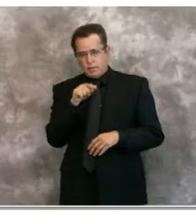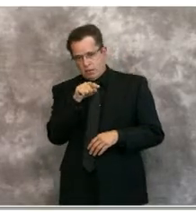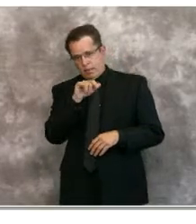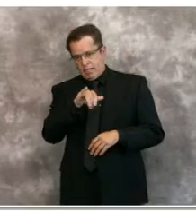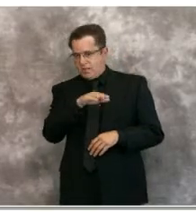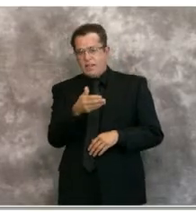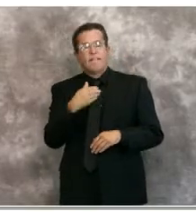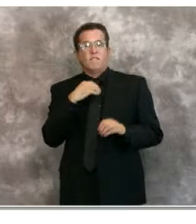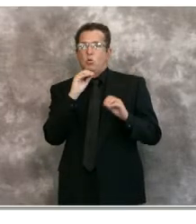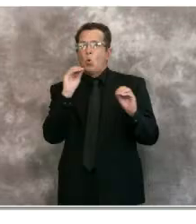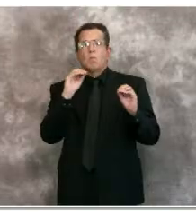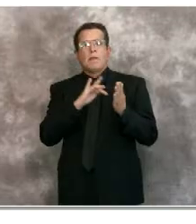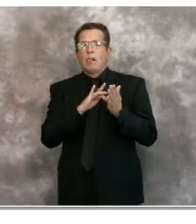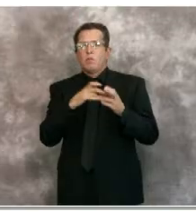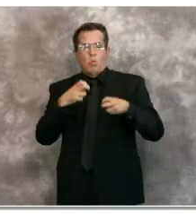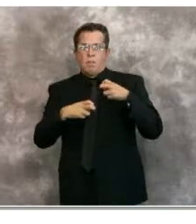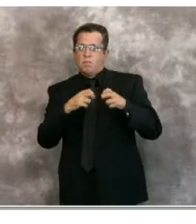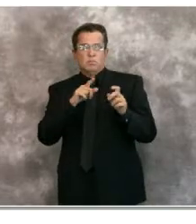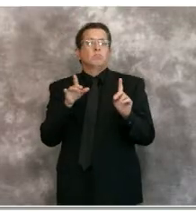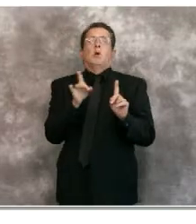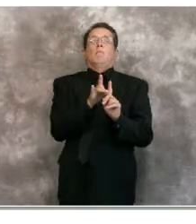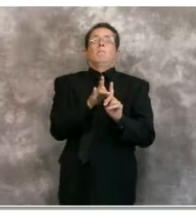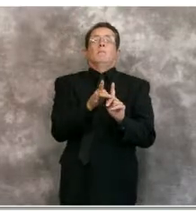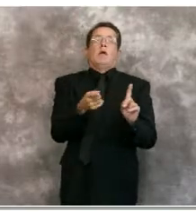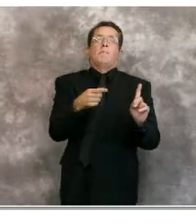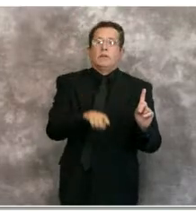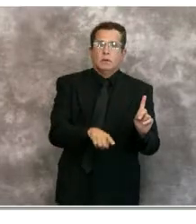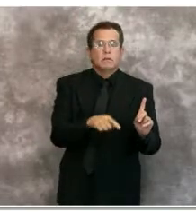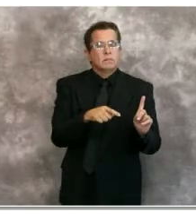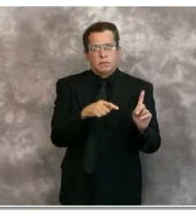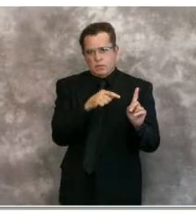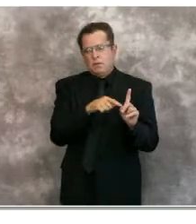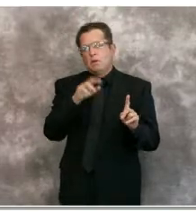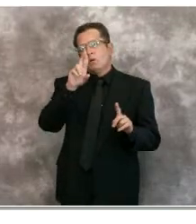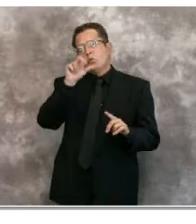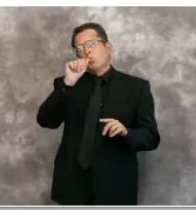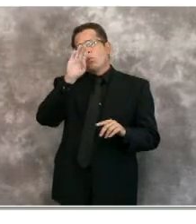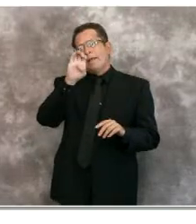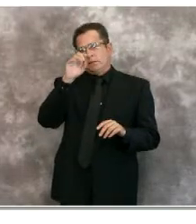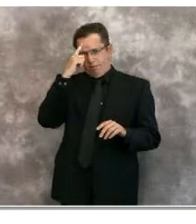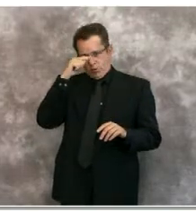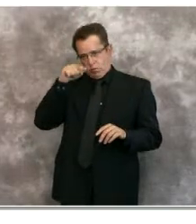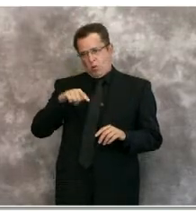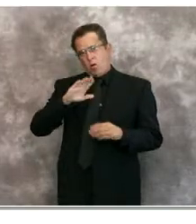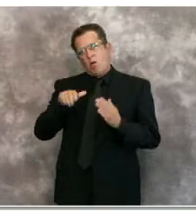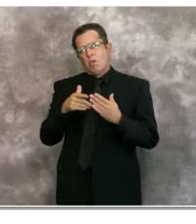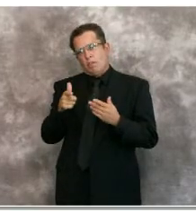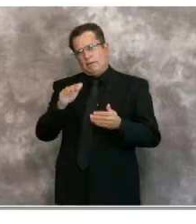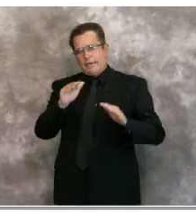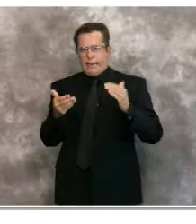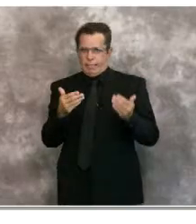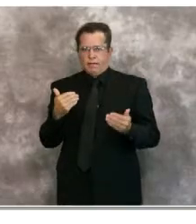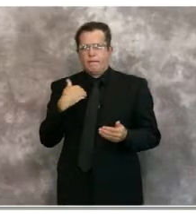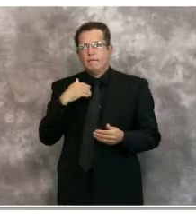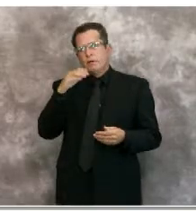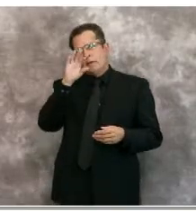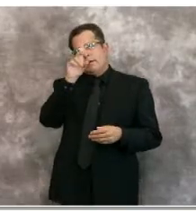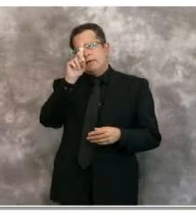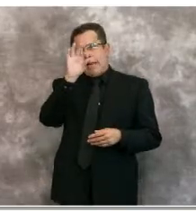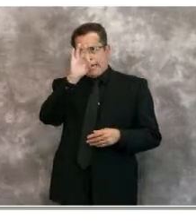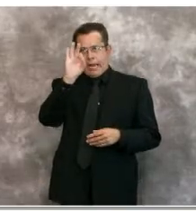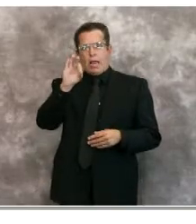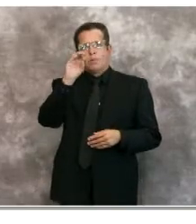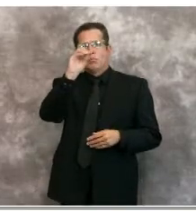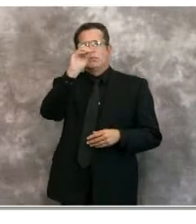deaths had no underlying medical conditions. Regarding race and ethnicity of all deaths, we have data for